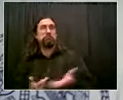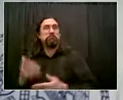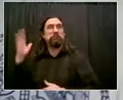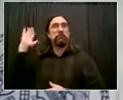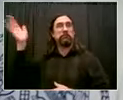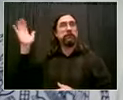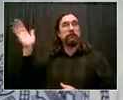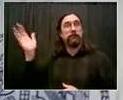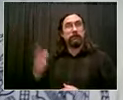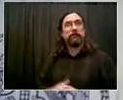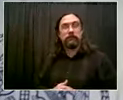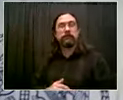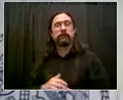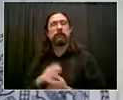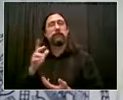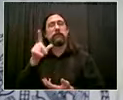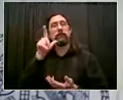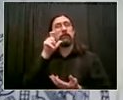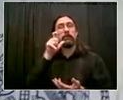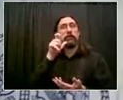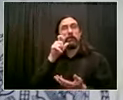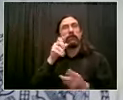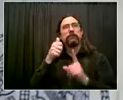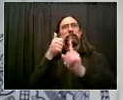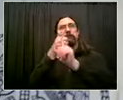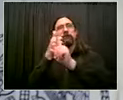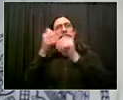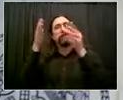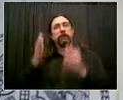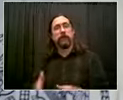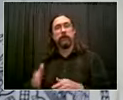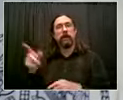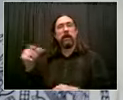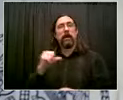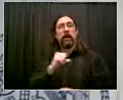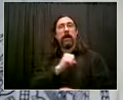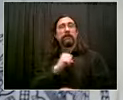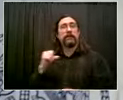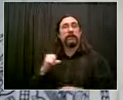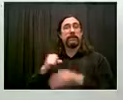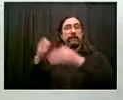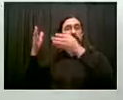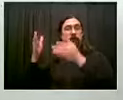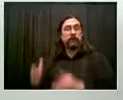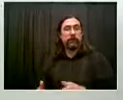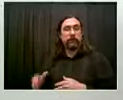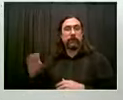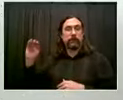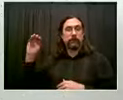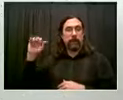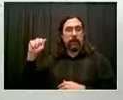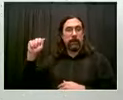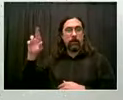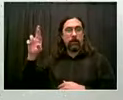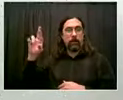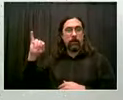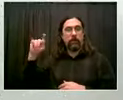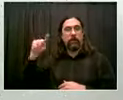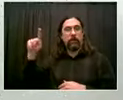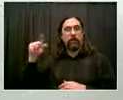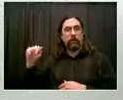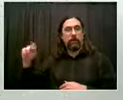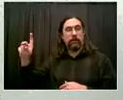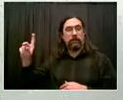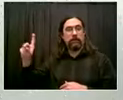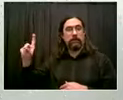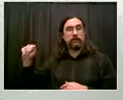Thank you, Mayor de Blasio. First, I would like to give my deepest condolences to that family. I